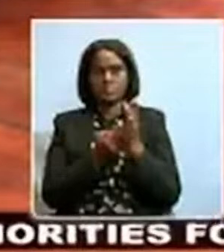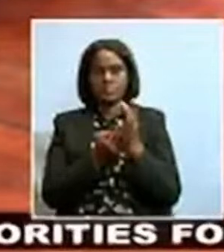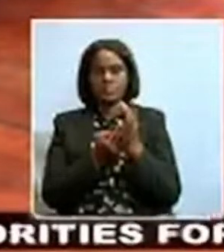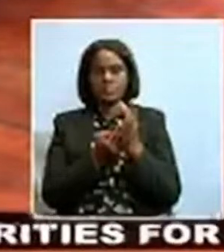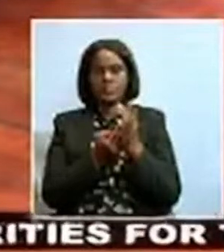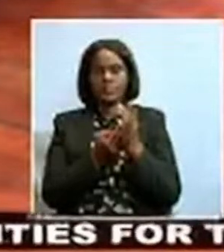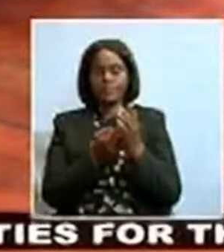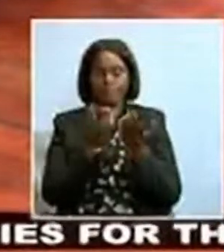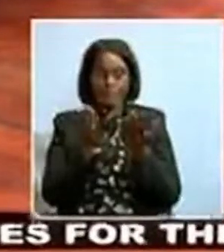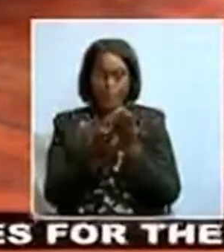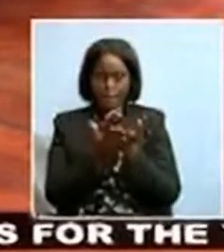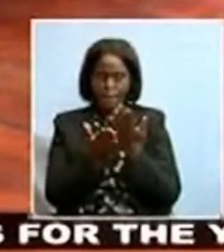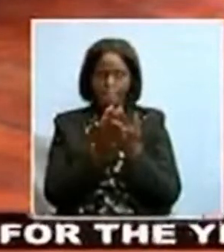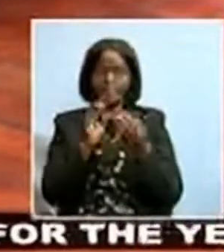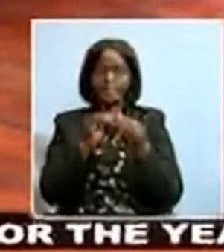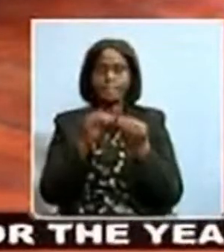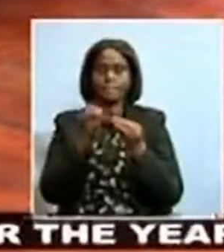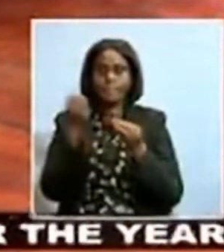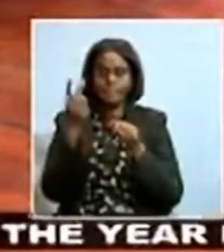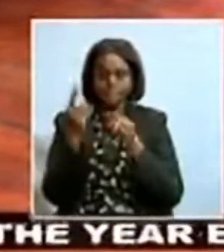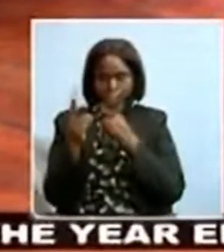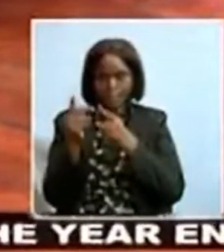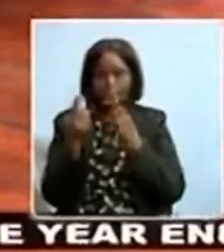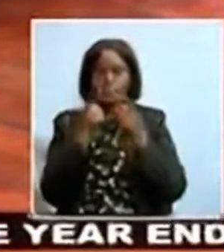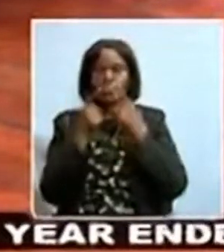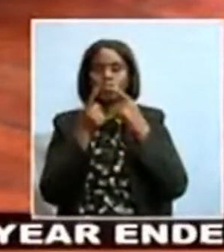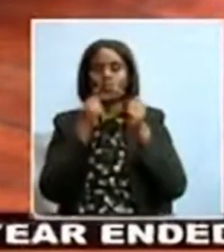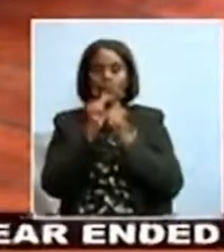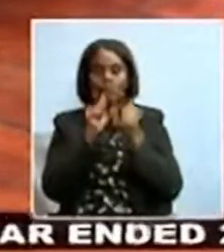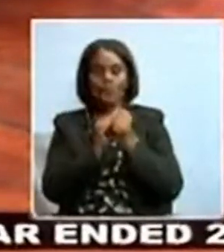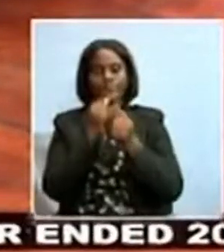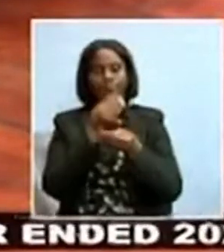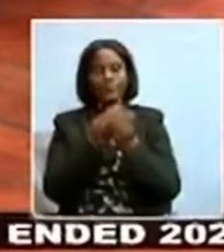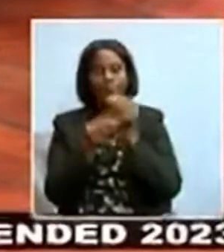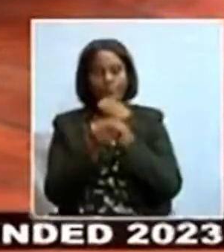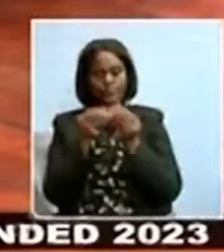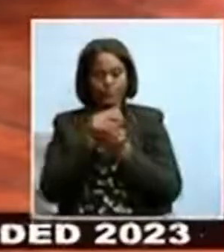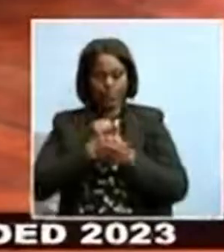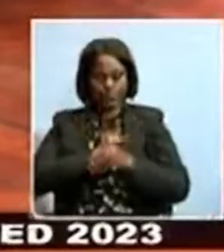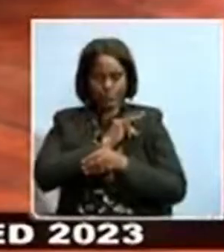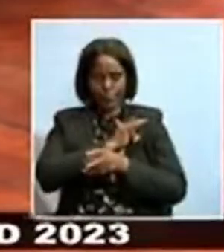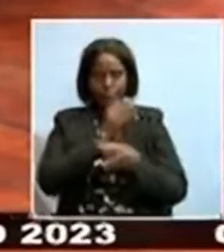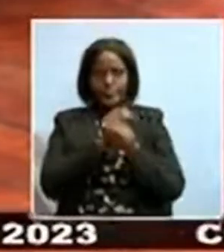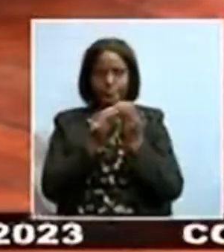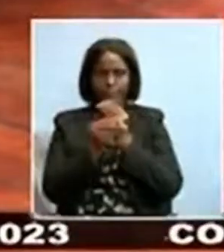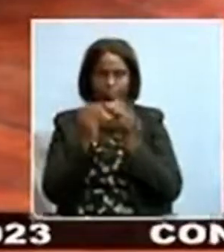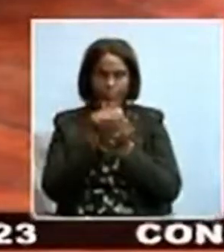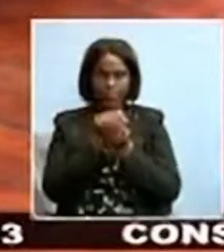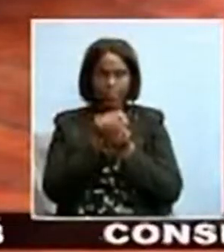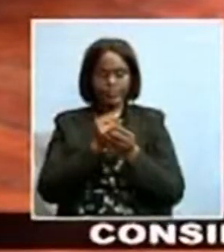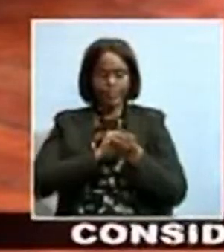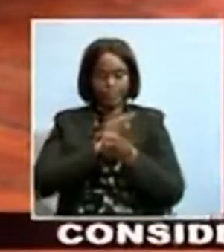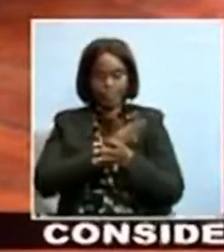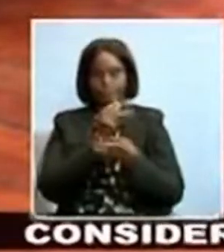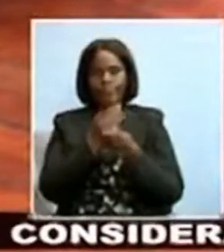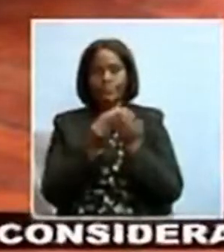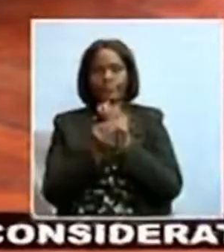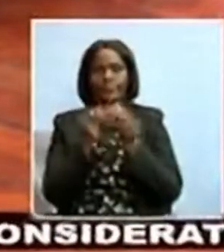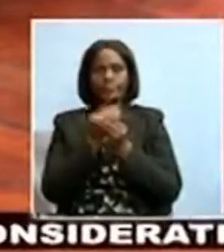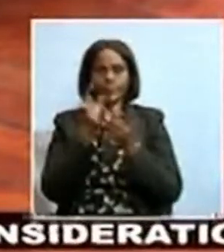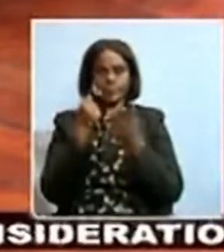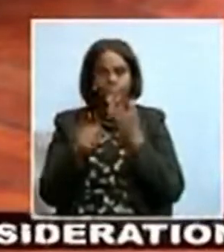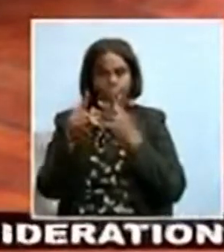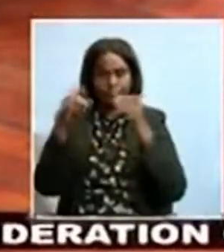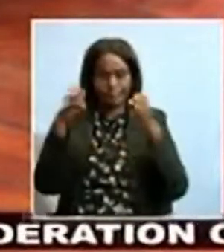Appendix 12, Chair, is talking about staff obligation, liquidation of staff obligation. But the